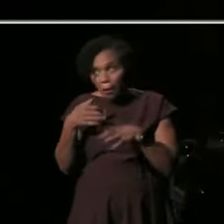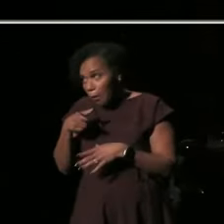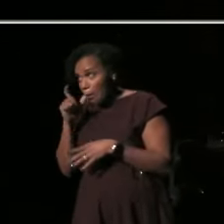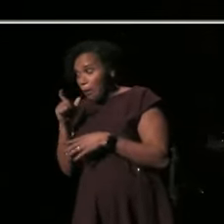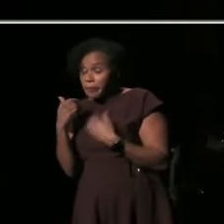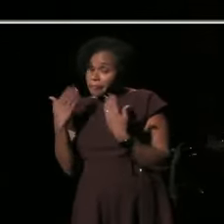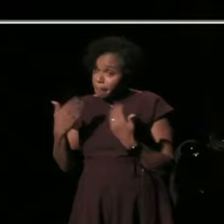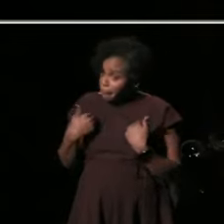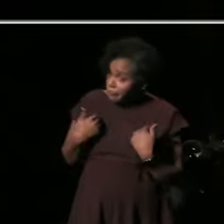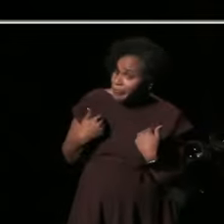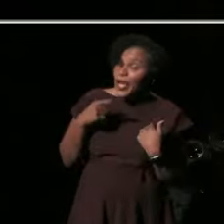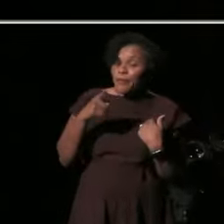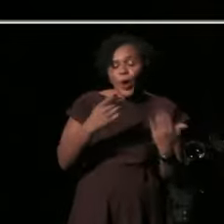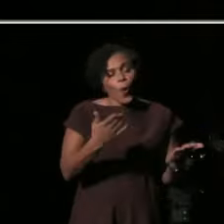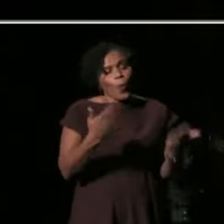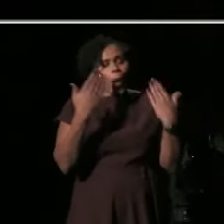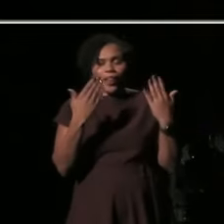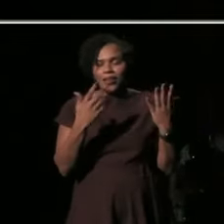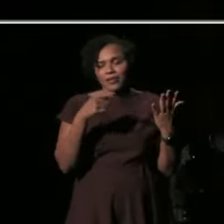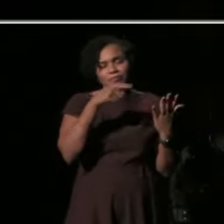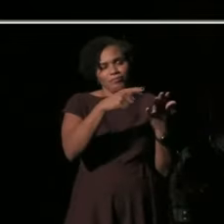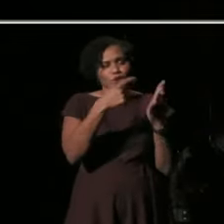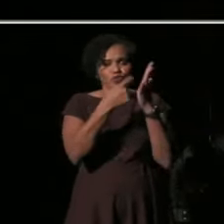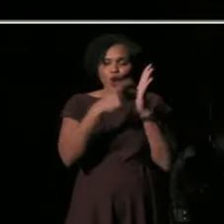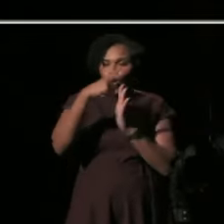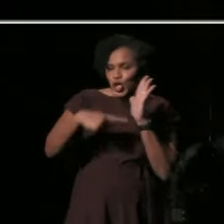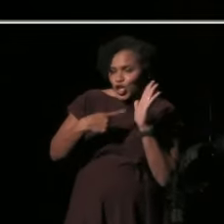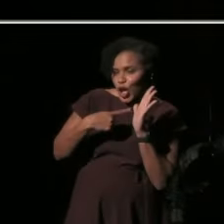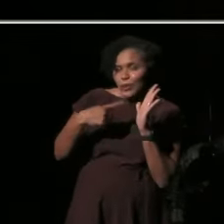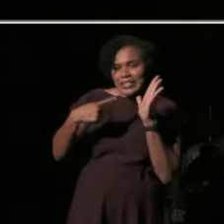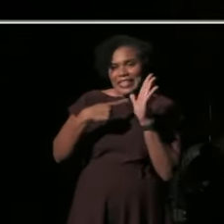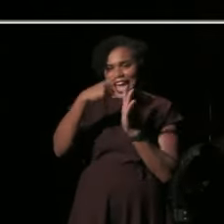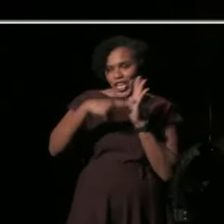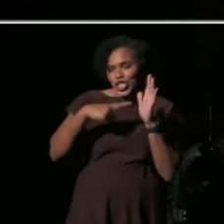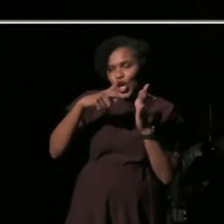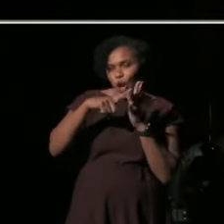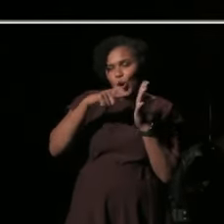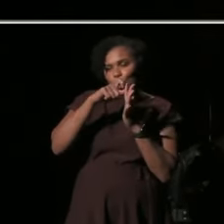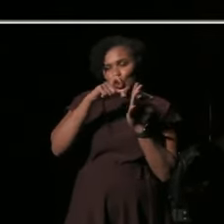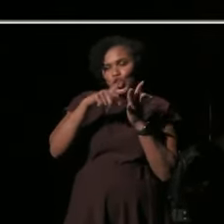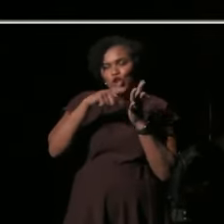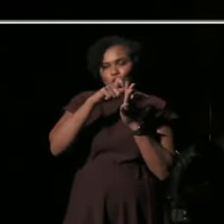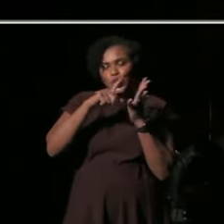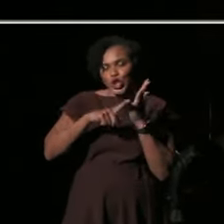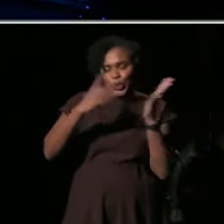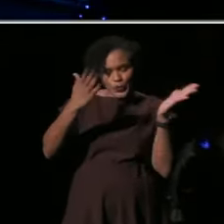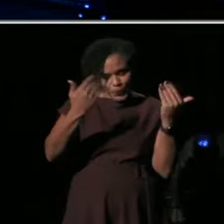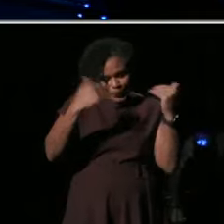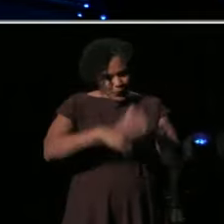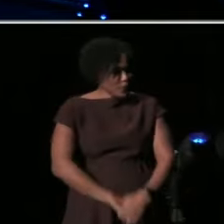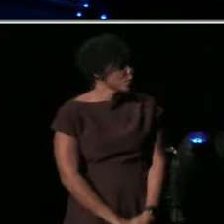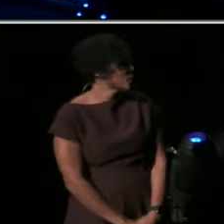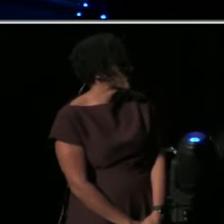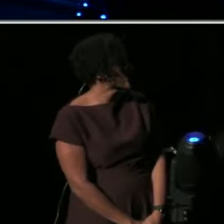in welcoming the incomparable Rosie Jones and AJ Odudu.